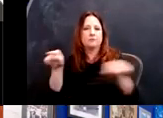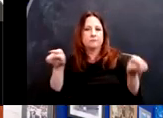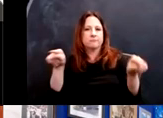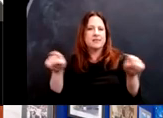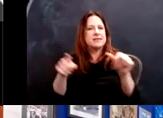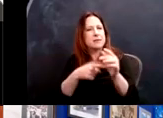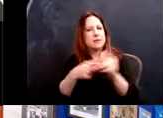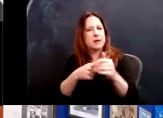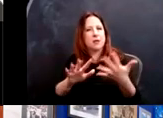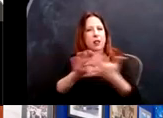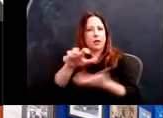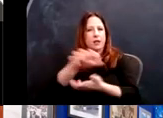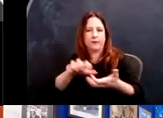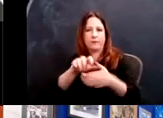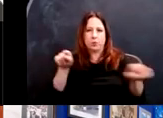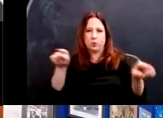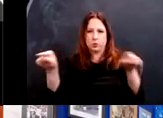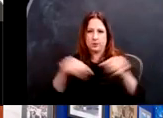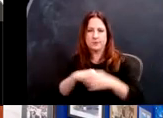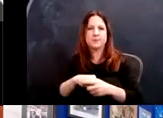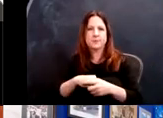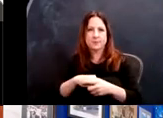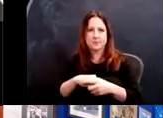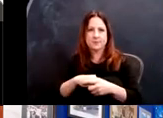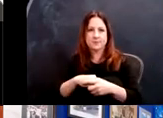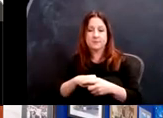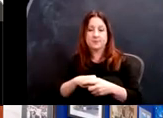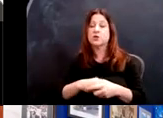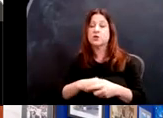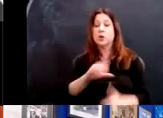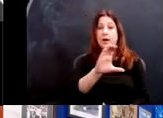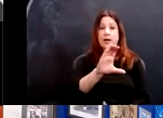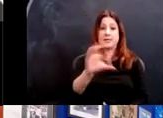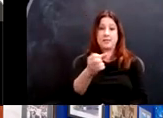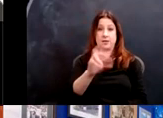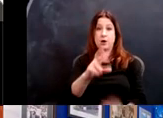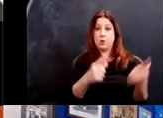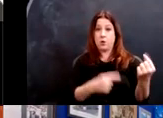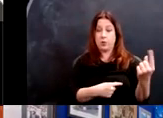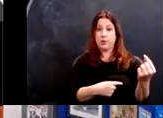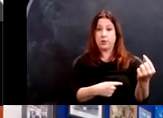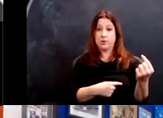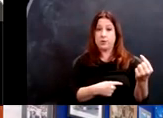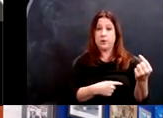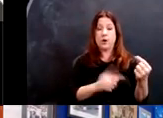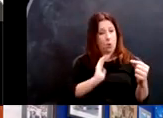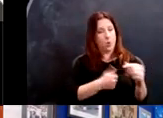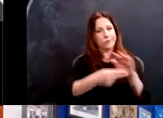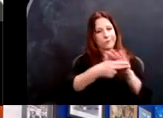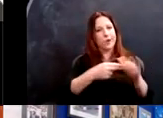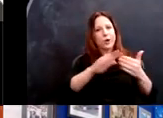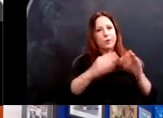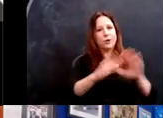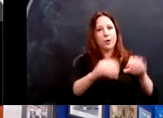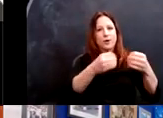are confused. The way we do it at CCAR is the community organization is